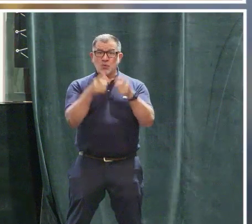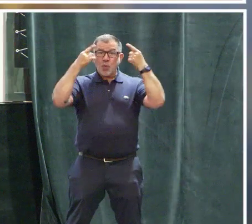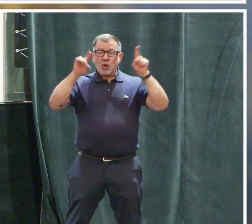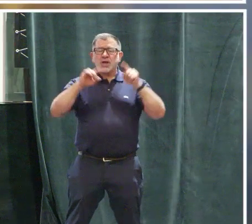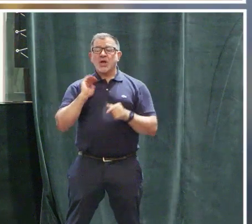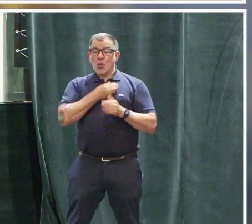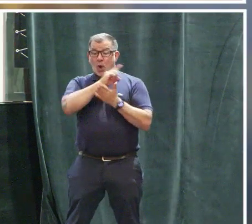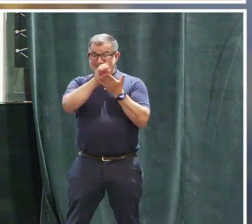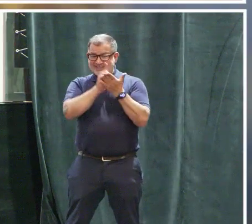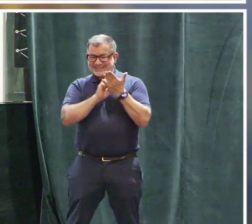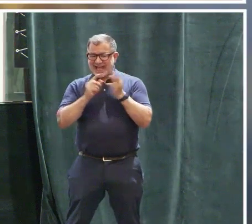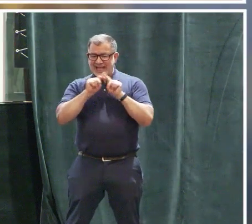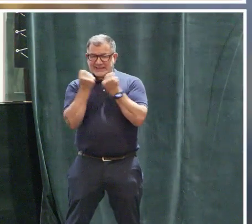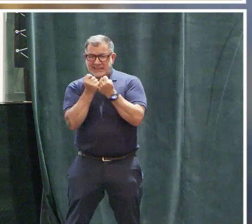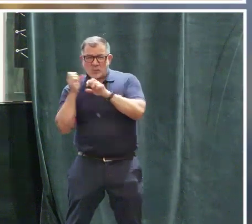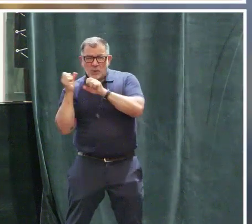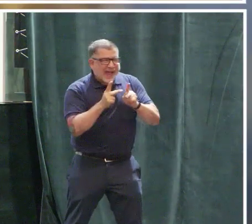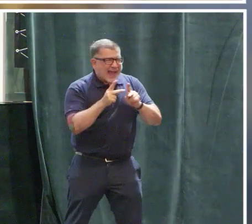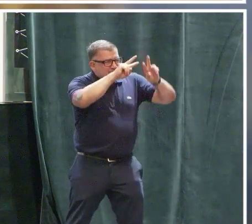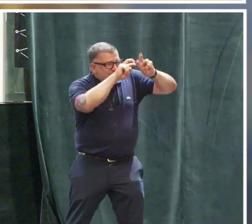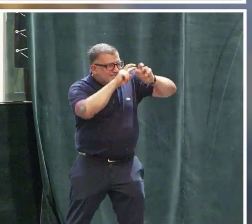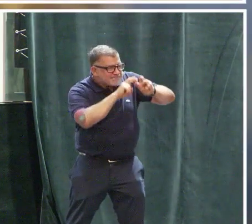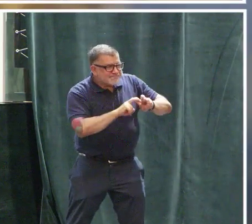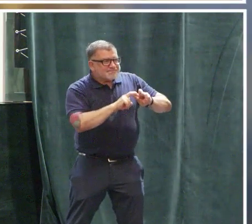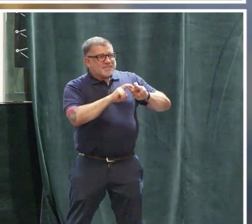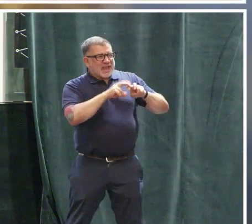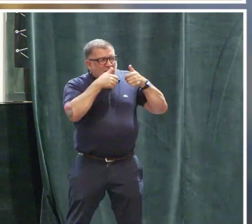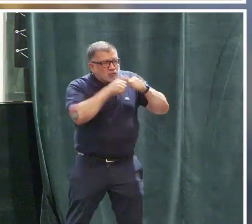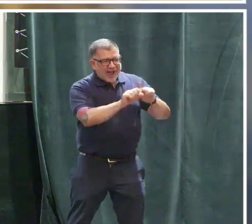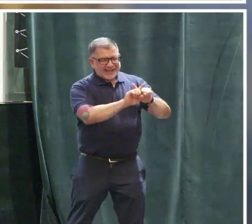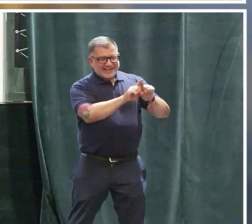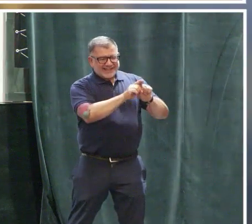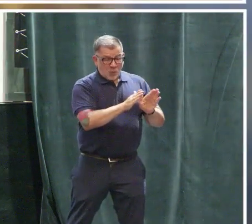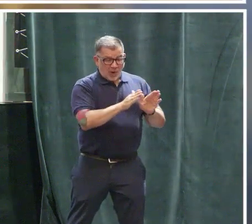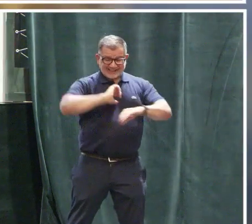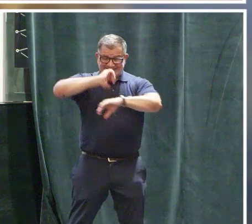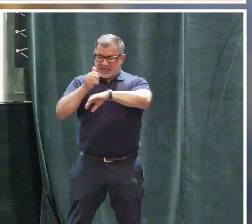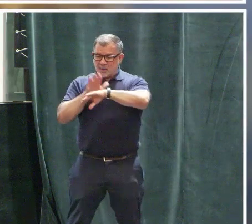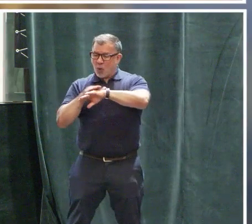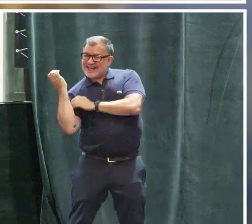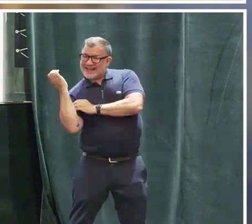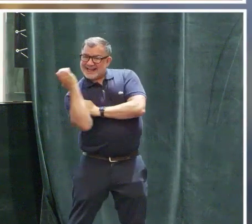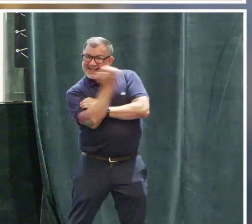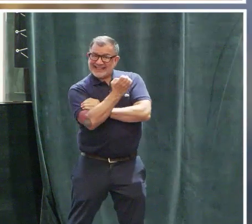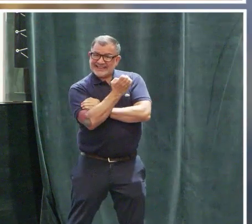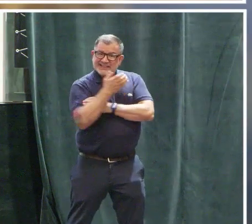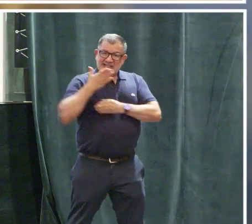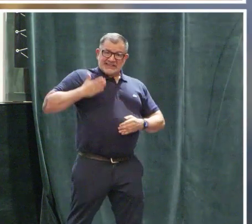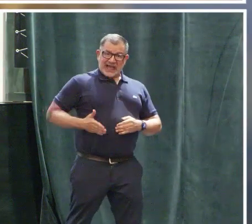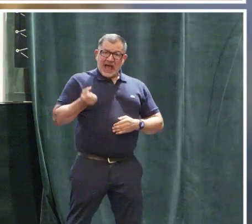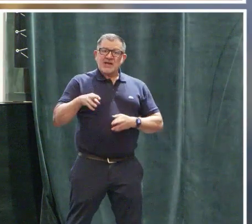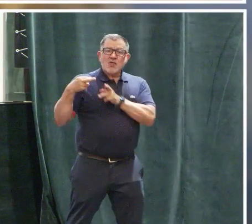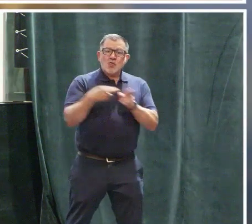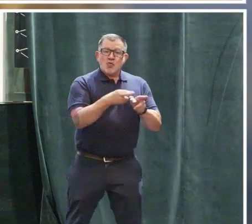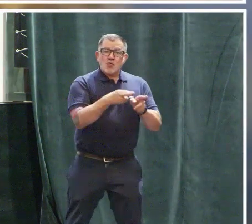design team went back and looked at a different alignment to bring it on the east side of Route 9A,